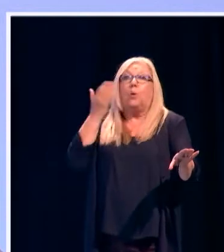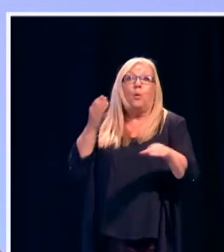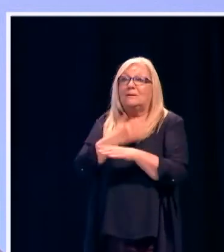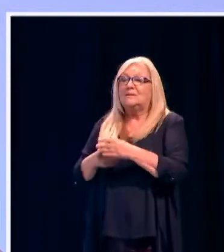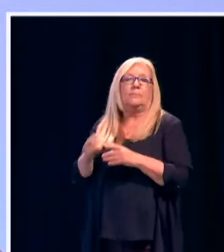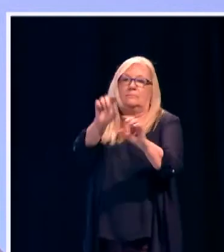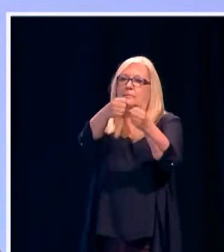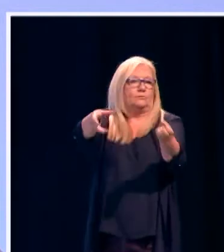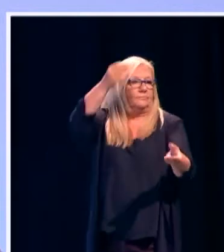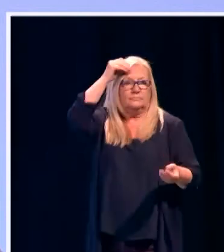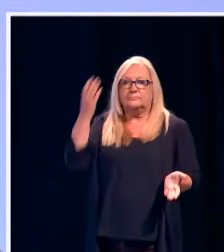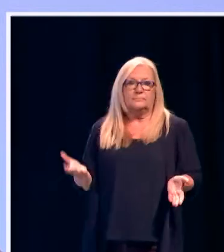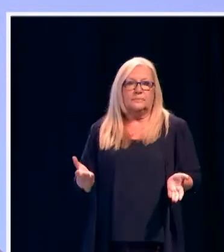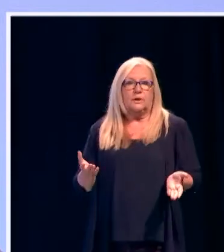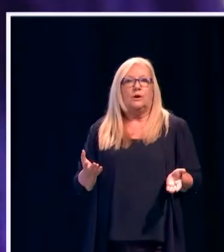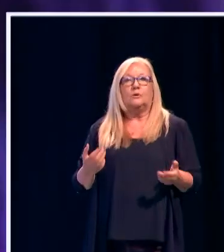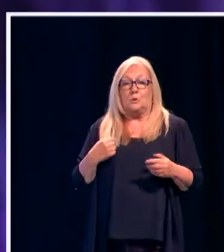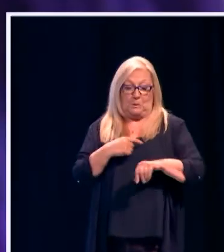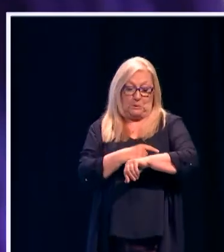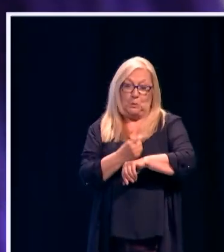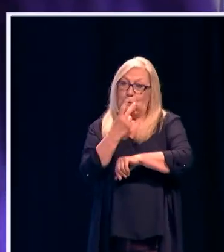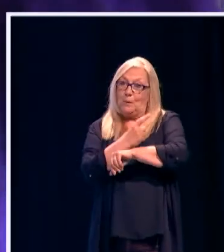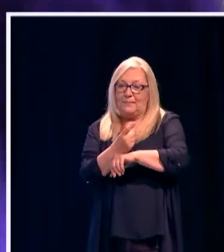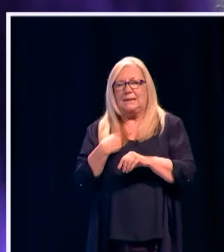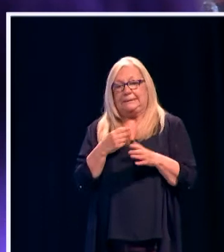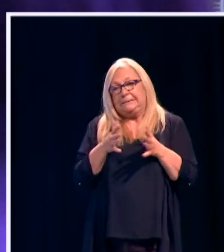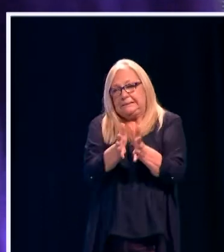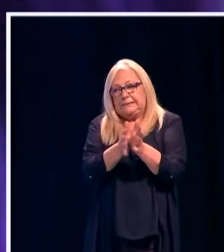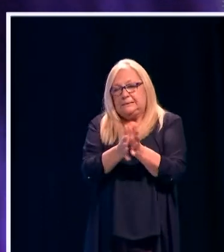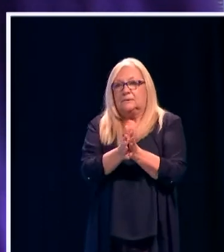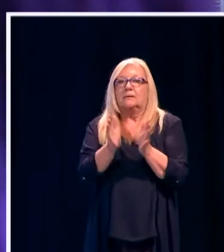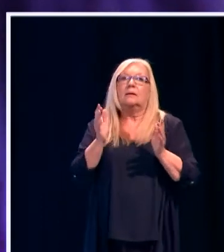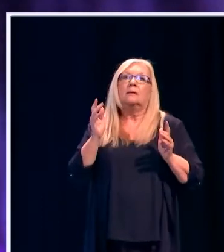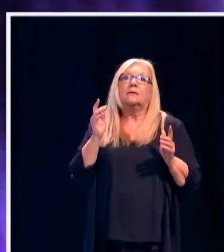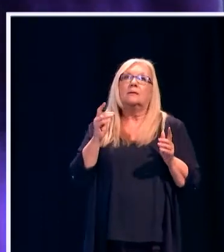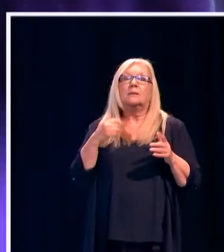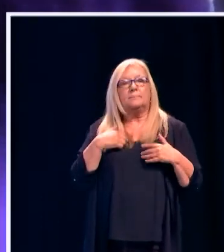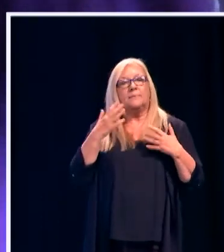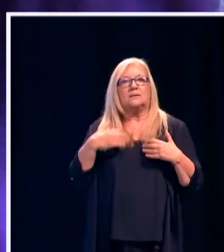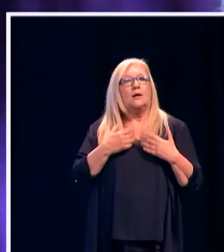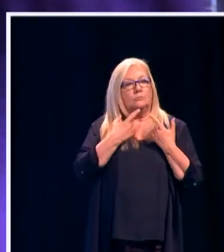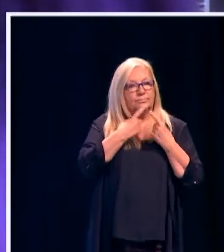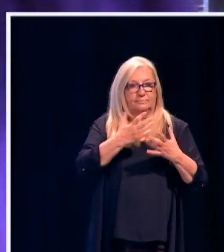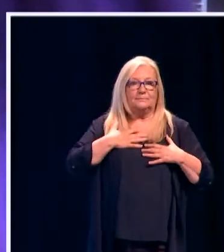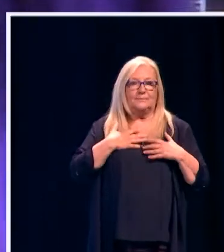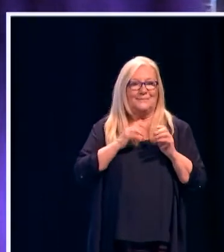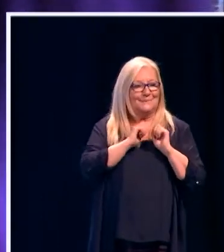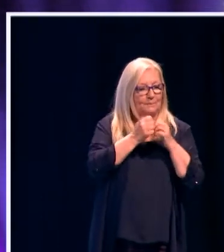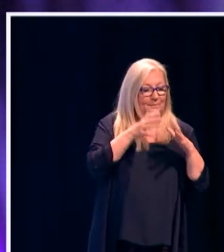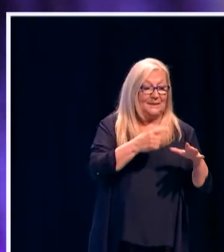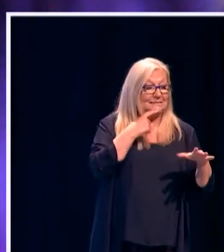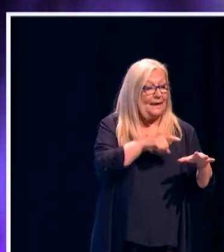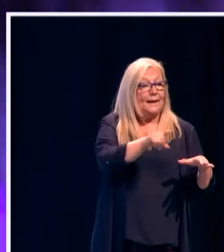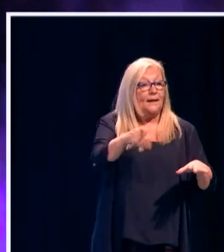with you today how we do that in the 2 minutes I have. We describe to our product teams that disability is not a medical health